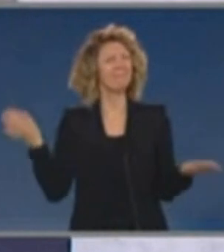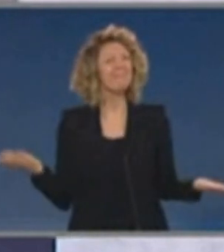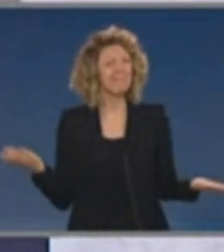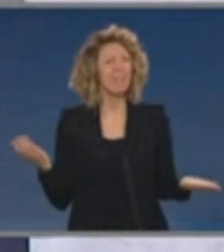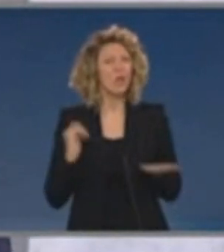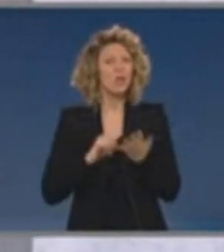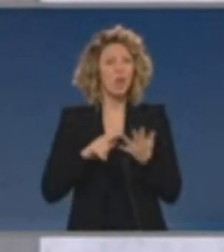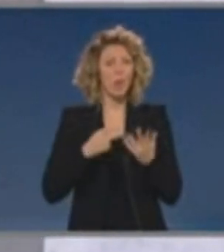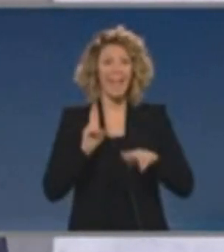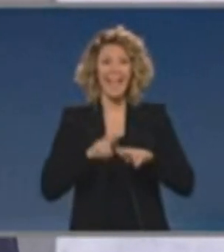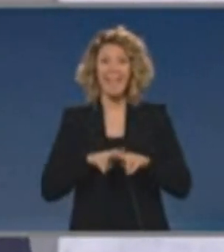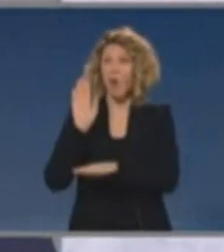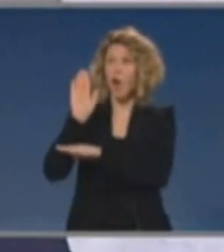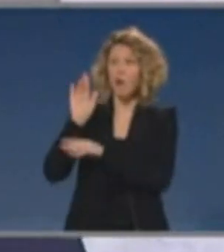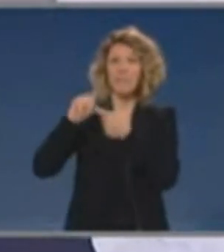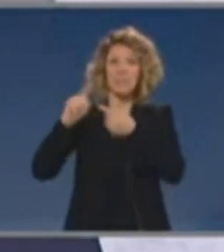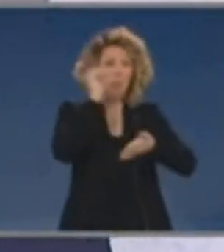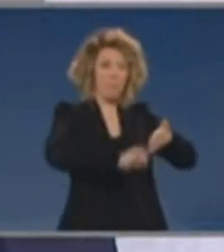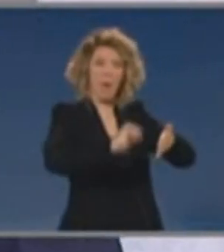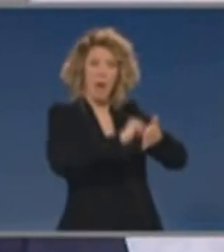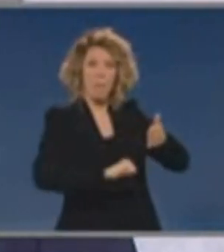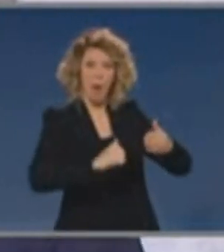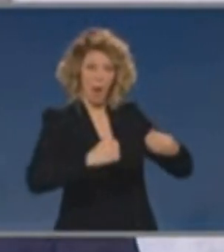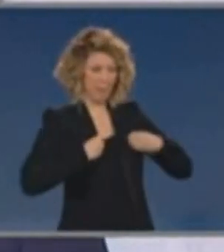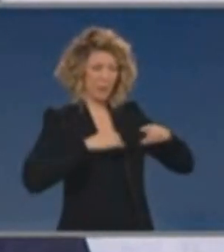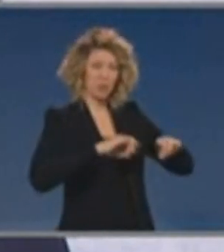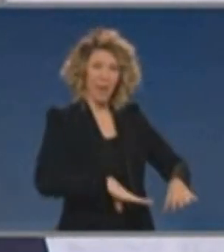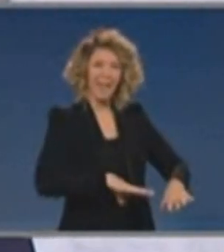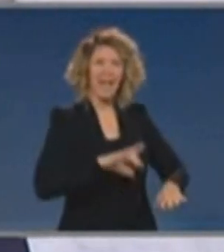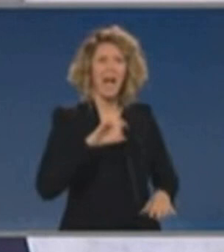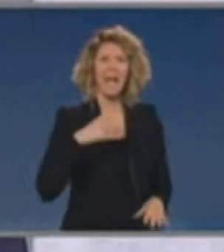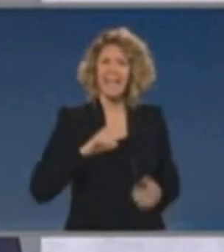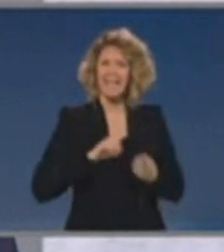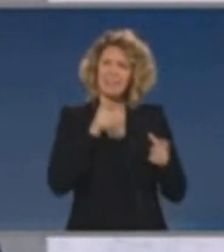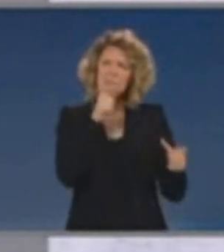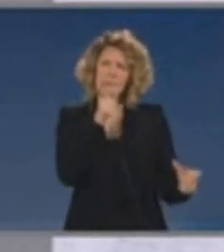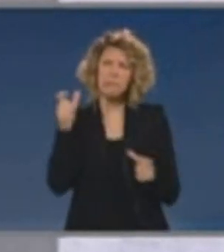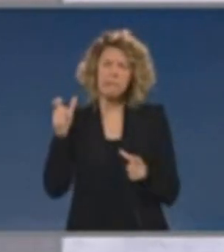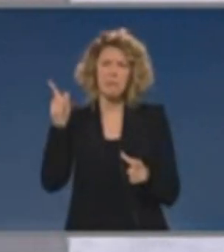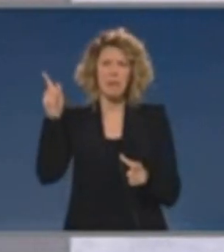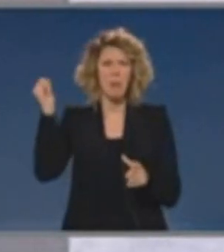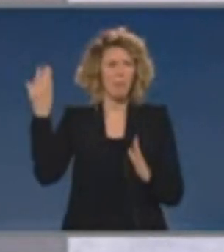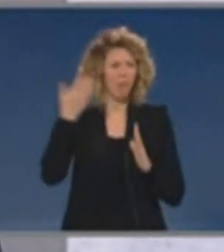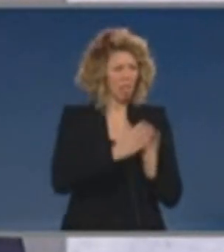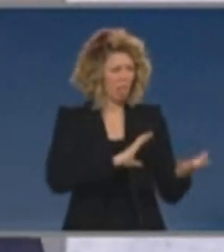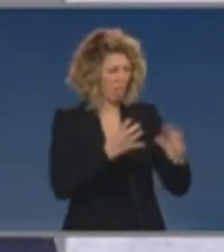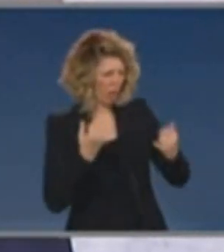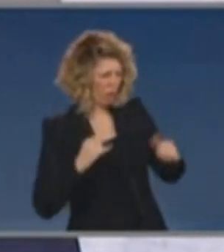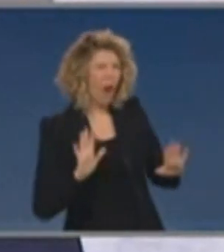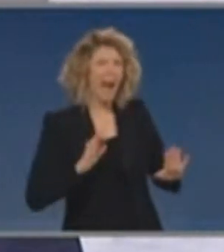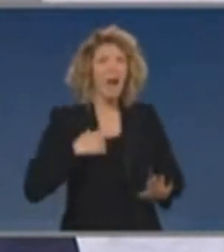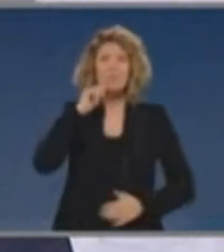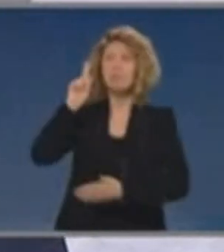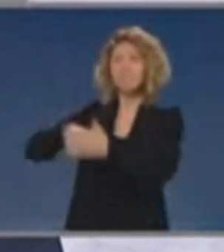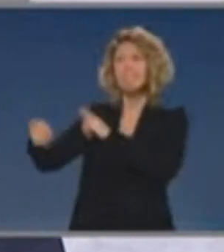the ongoing investment of resources into compliance around foreign investment, which I have no doubt Australians would strongly support. Now, on